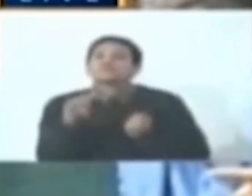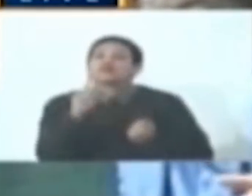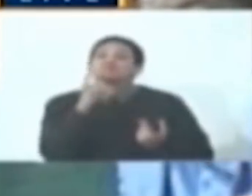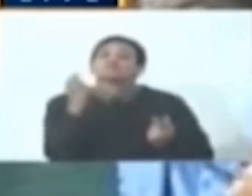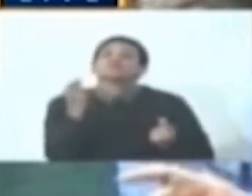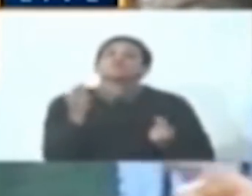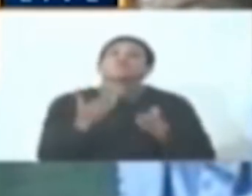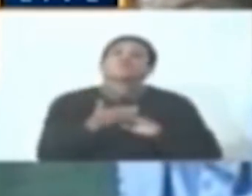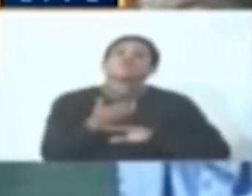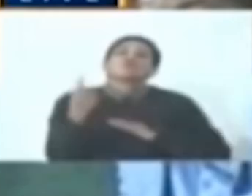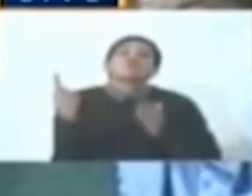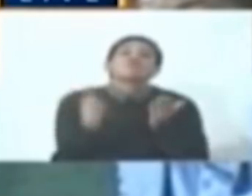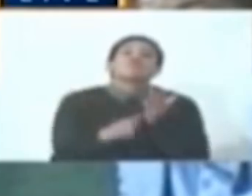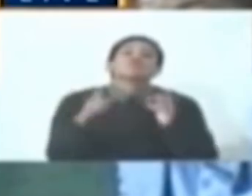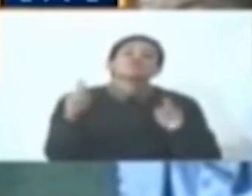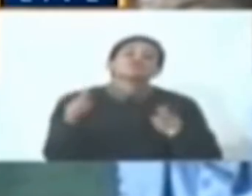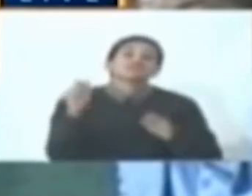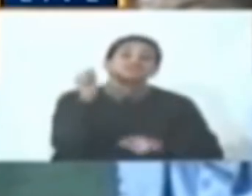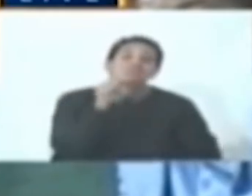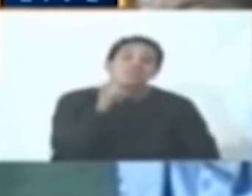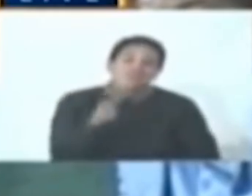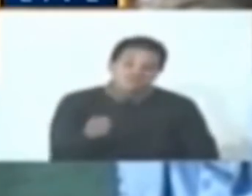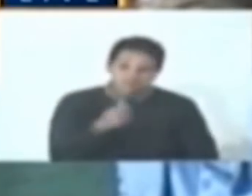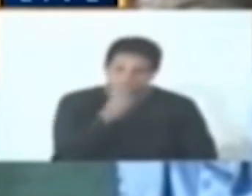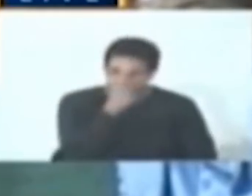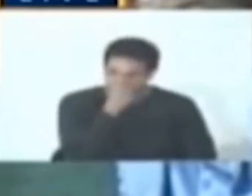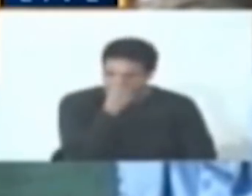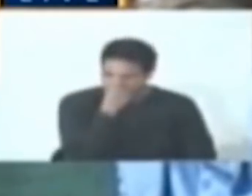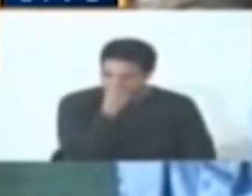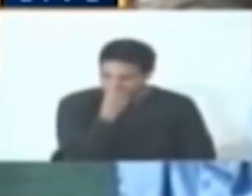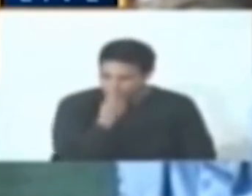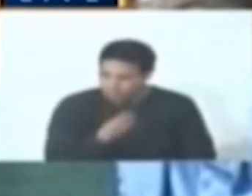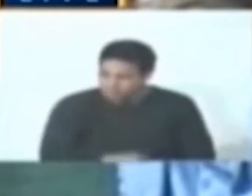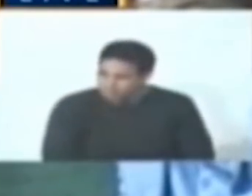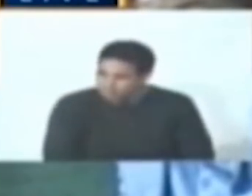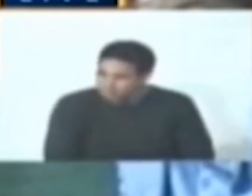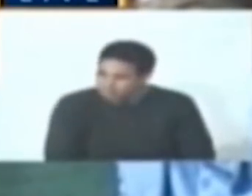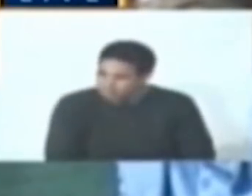do over 1,000 tests per day. Vashon Brown, TVJ News.